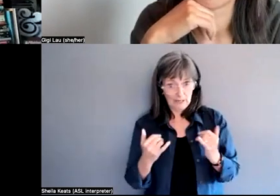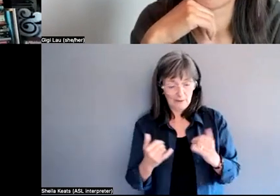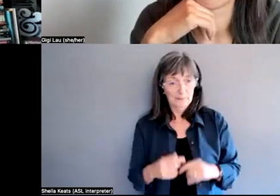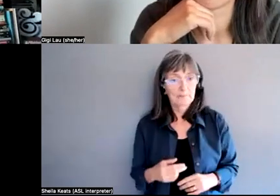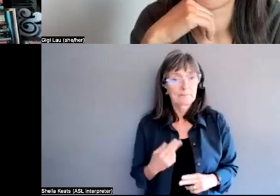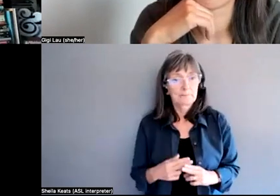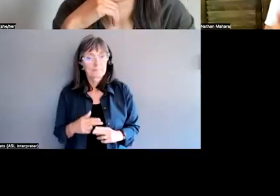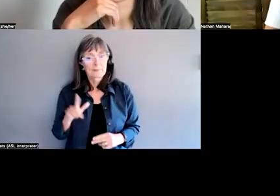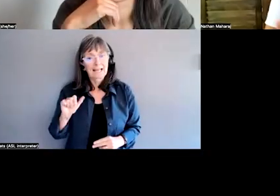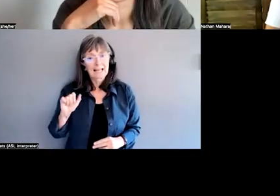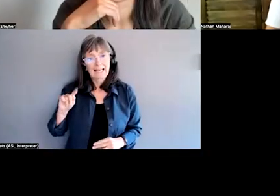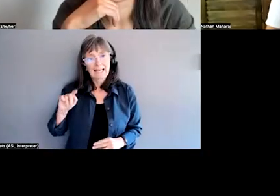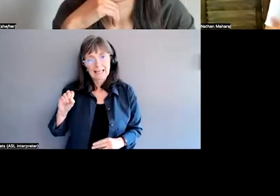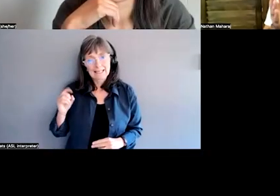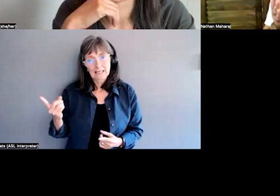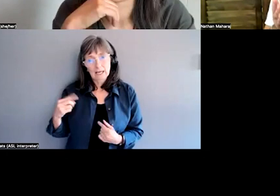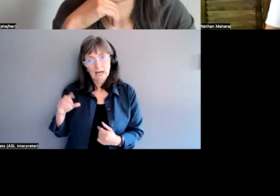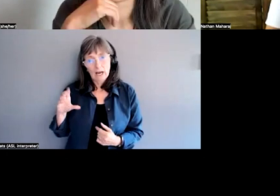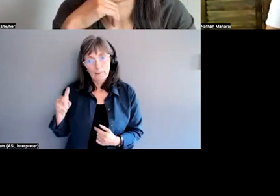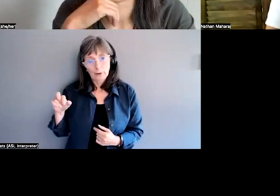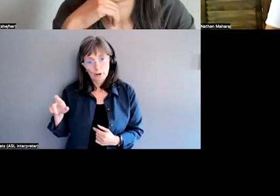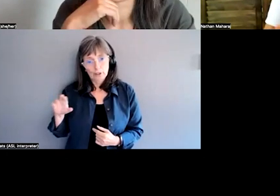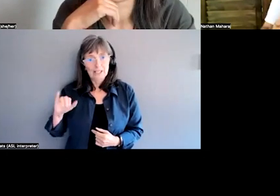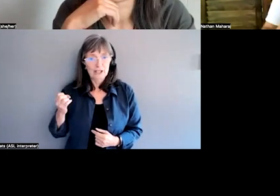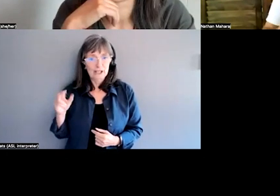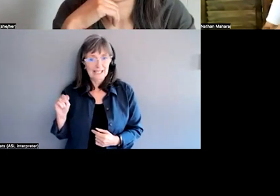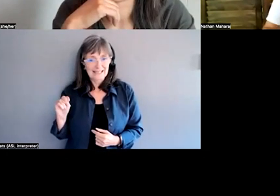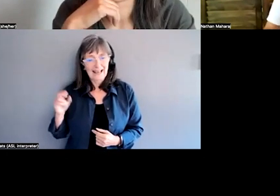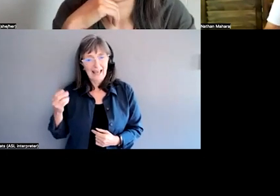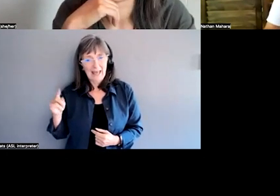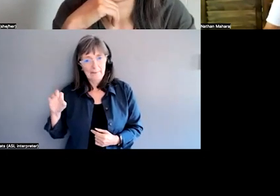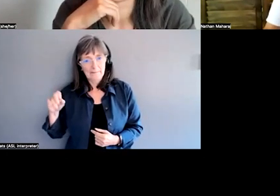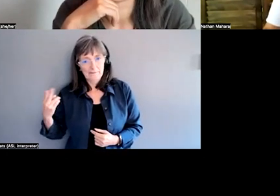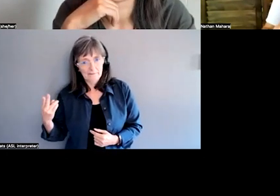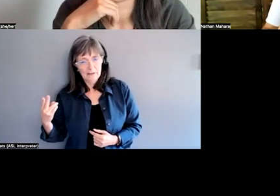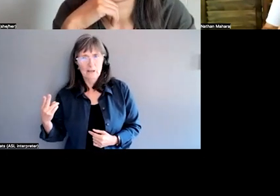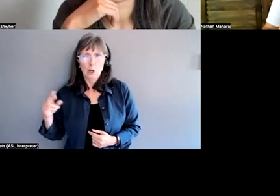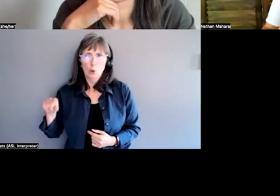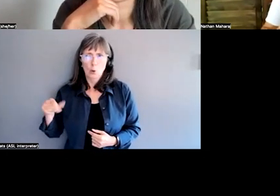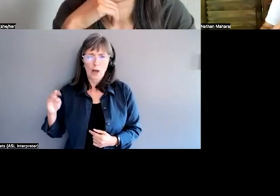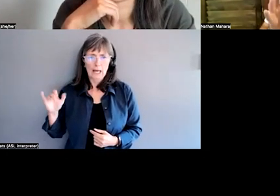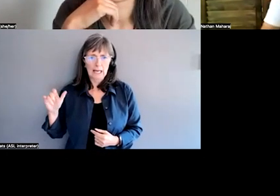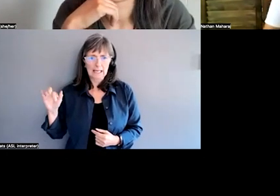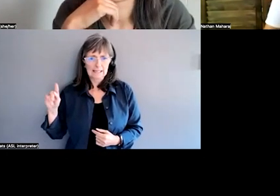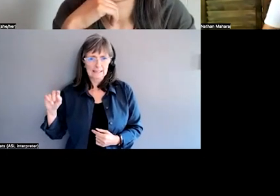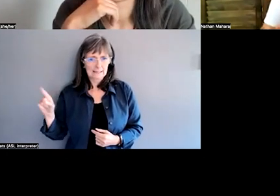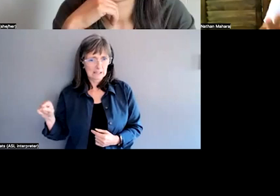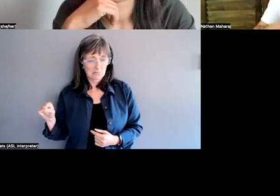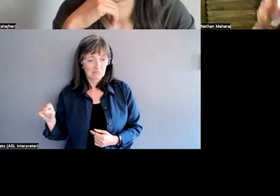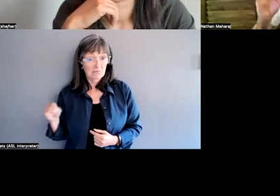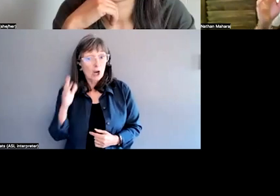The Latecomer by Jean Hanf Corlitz. And the cover features 3